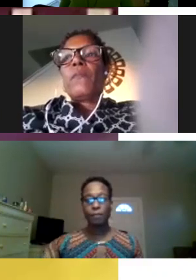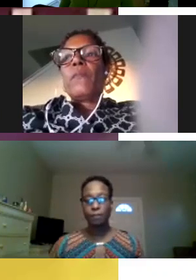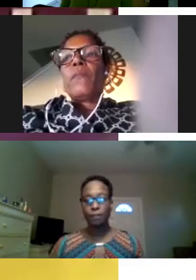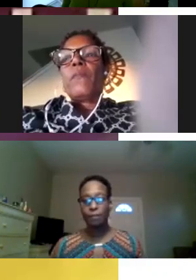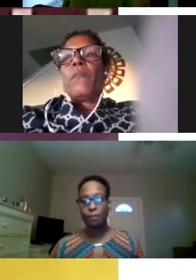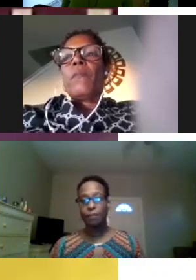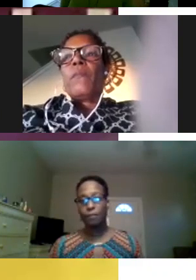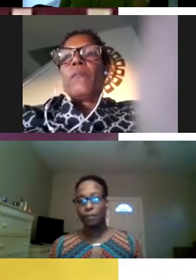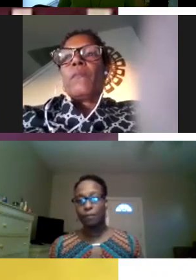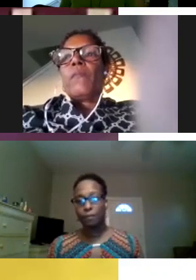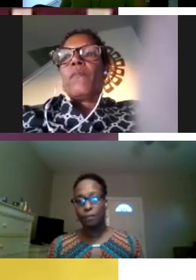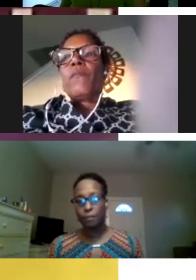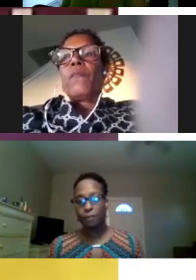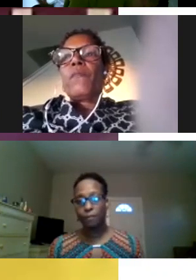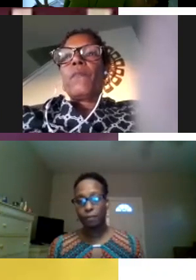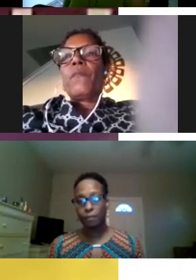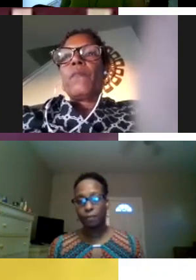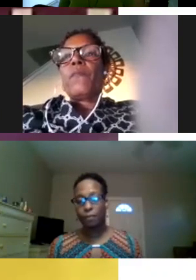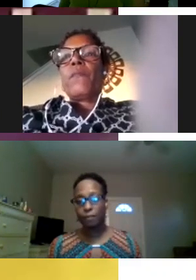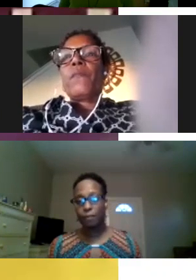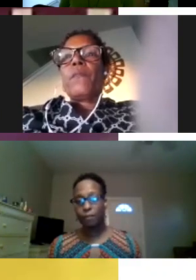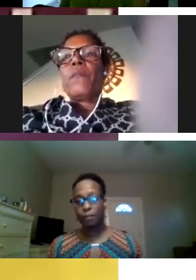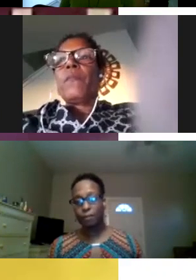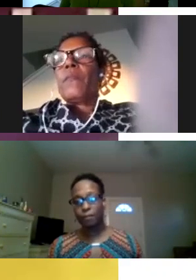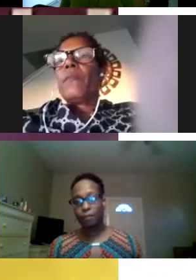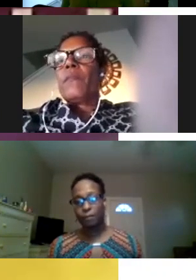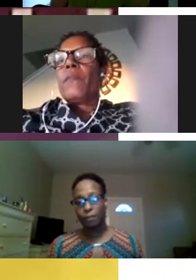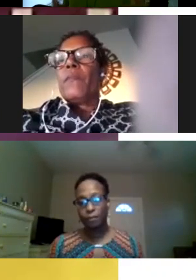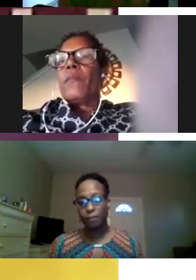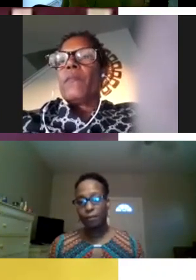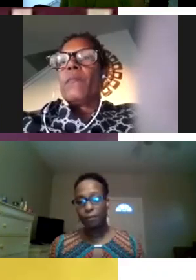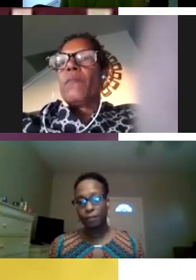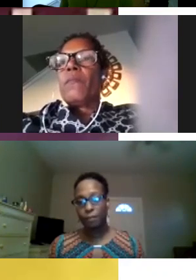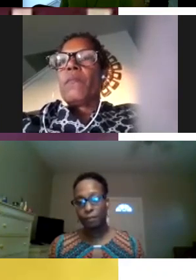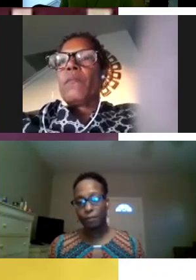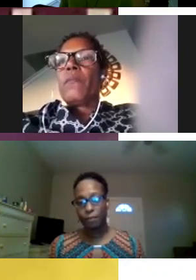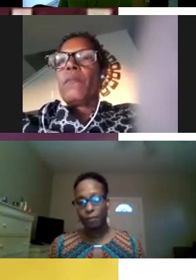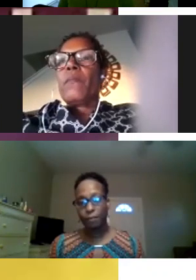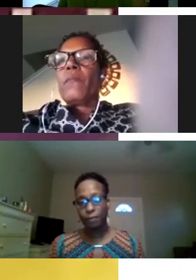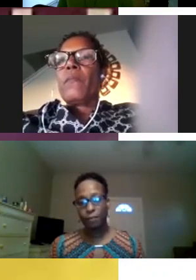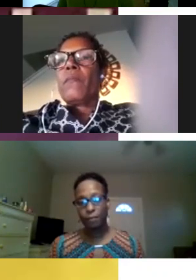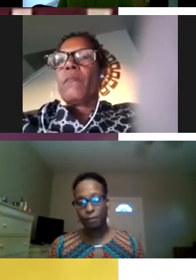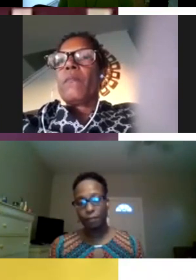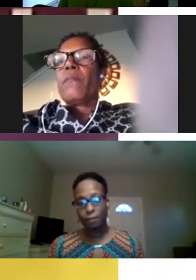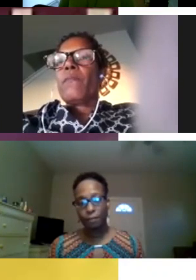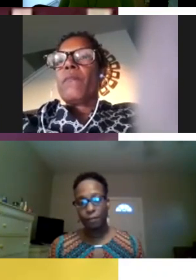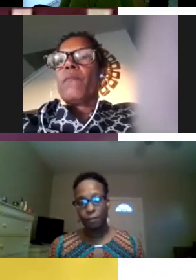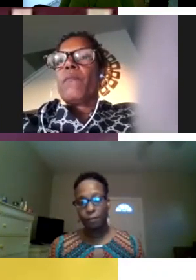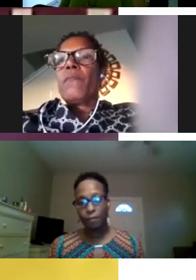National Women and Girls presentations, how we can go and ask people to be healthcare voters.